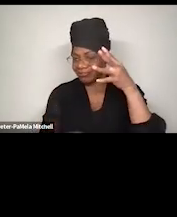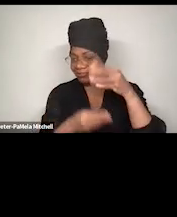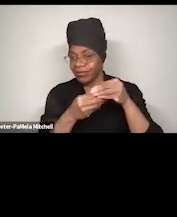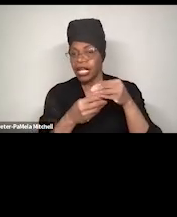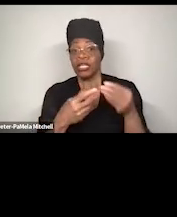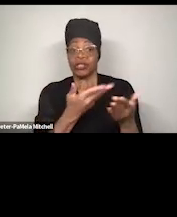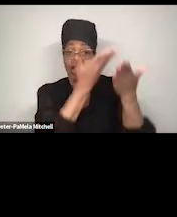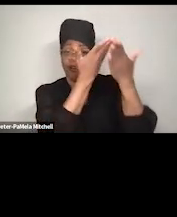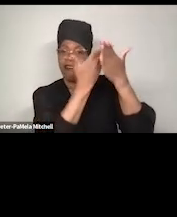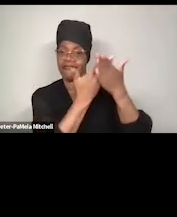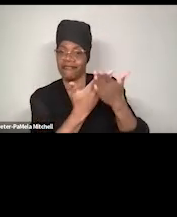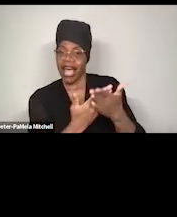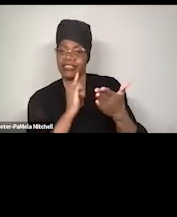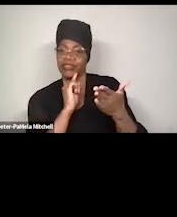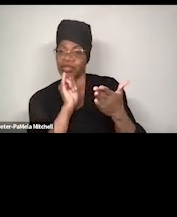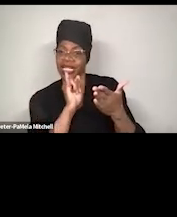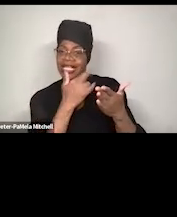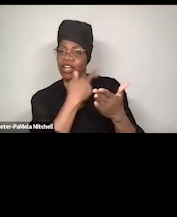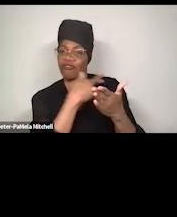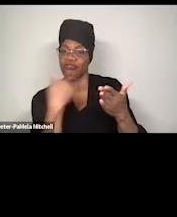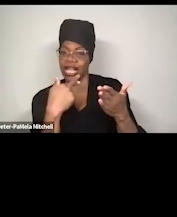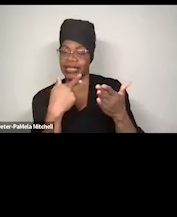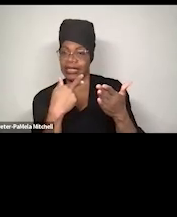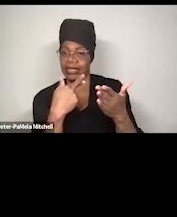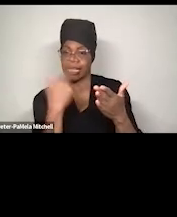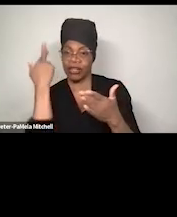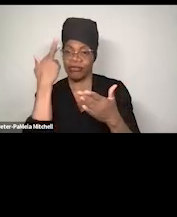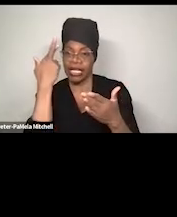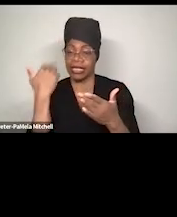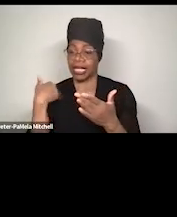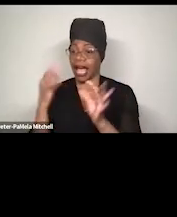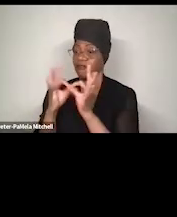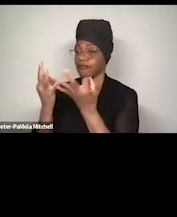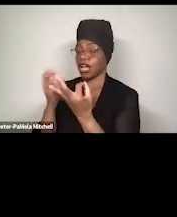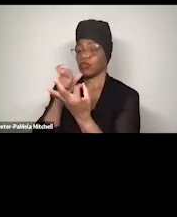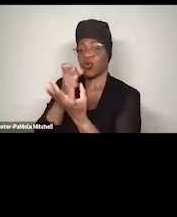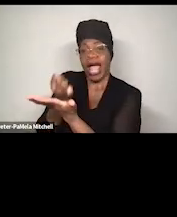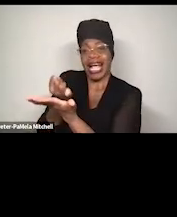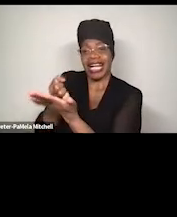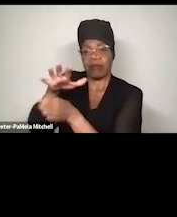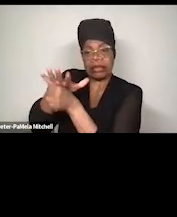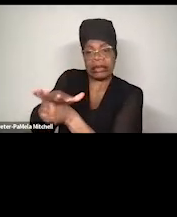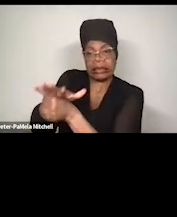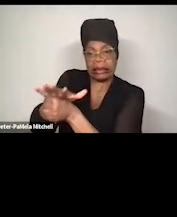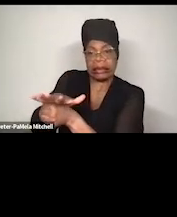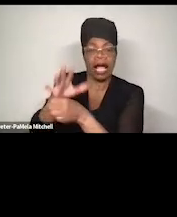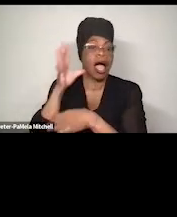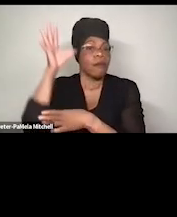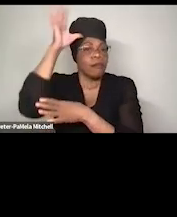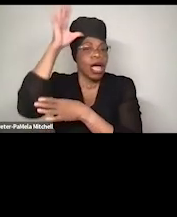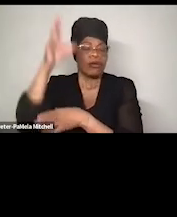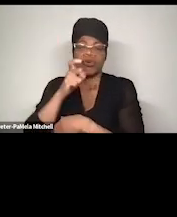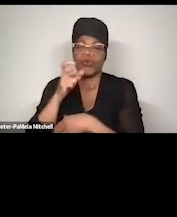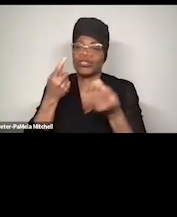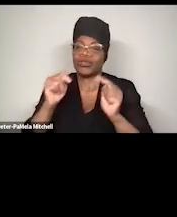factors driving some of this risk, right? Where you have families that are stressed economically, you have parents that are trying